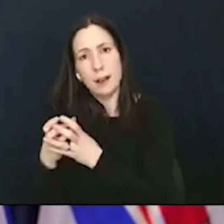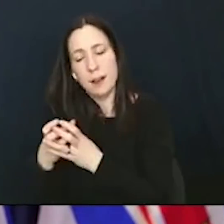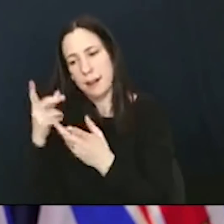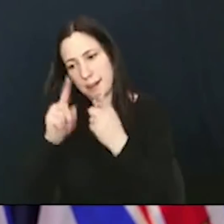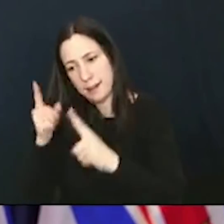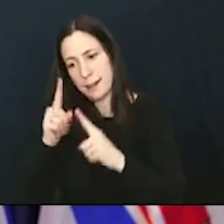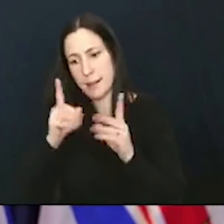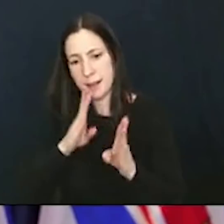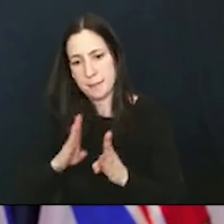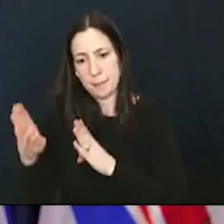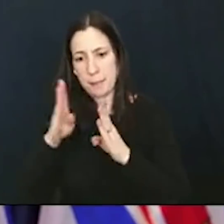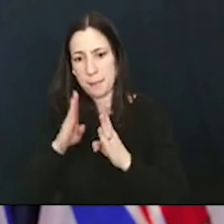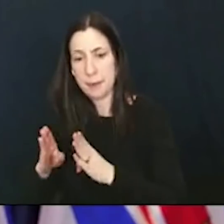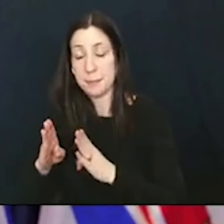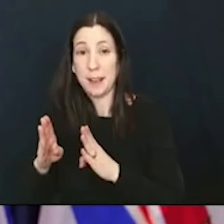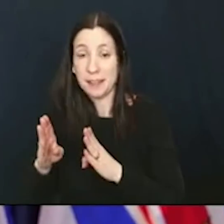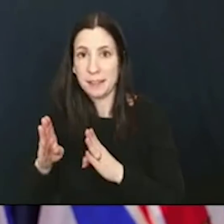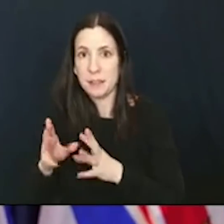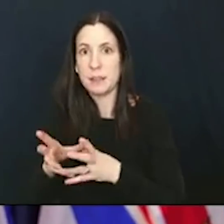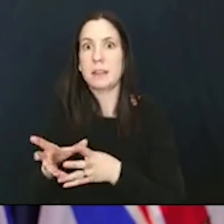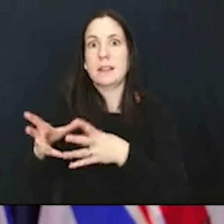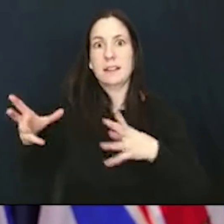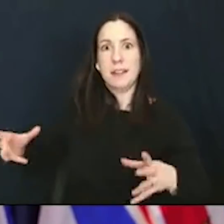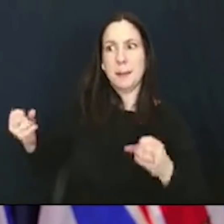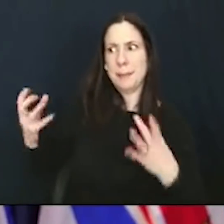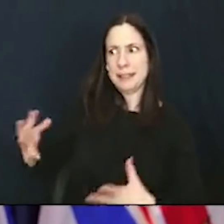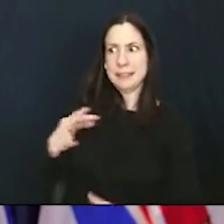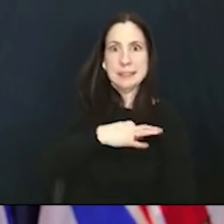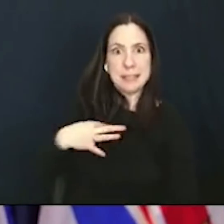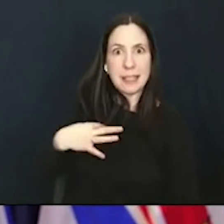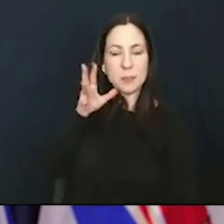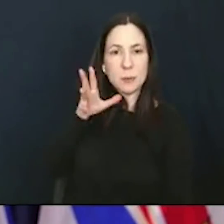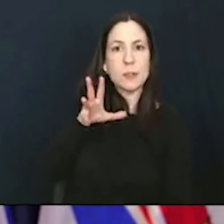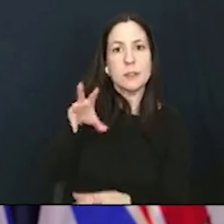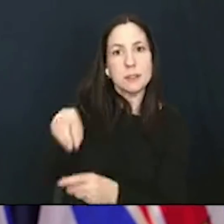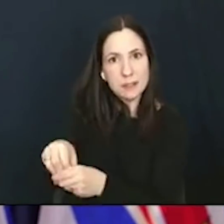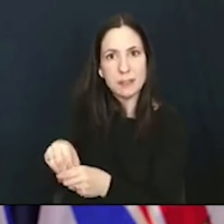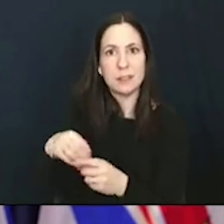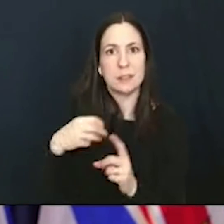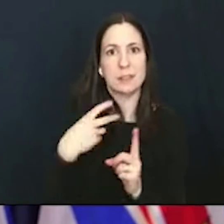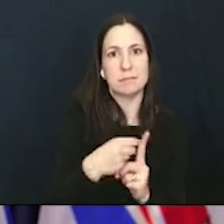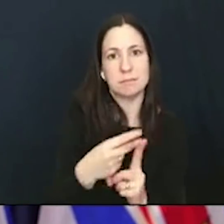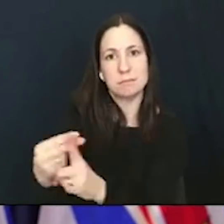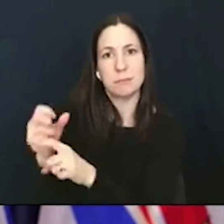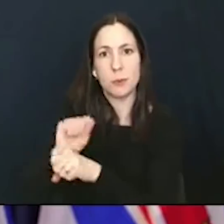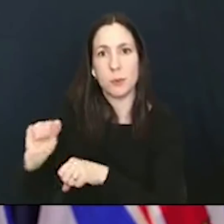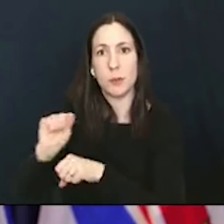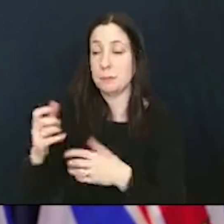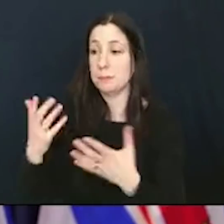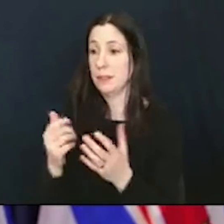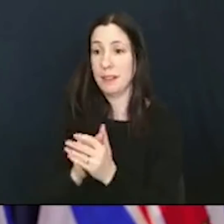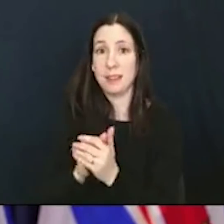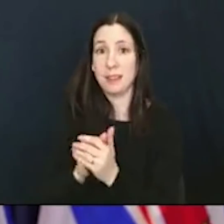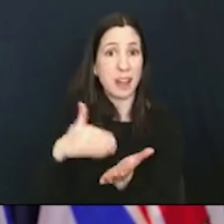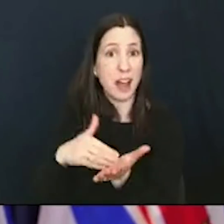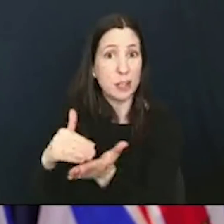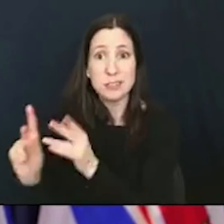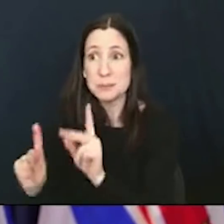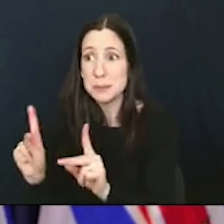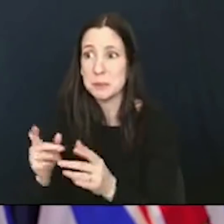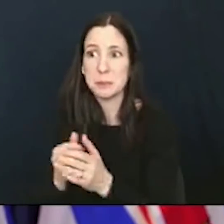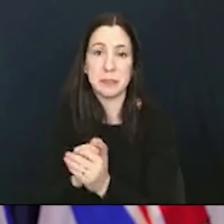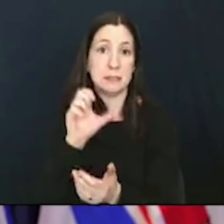this. Indeed, I'd argue tens of thousands of people will be involved in this immunization campaign in the coming